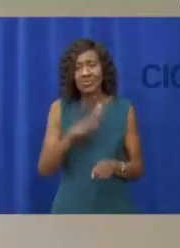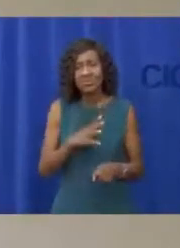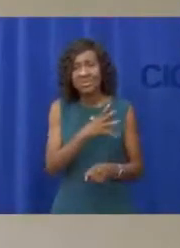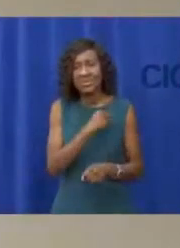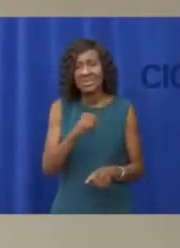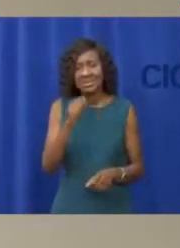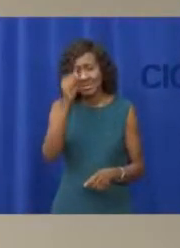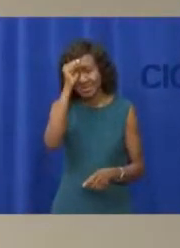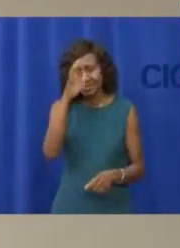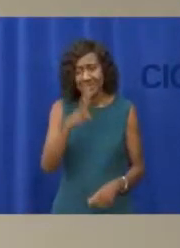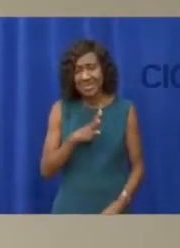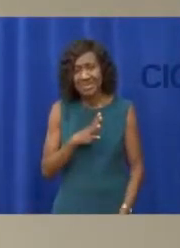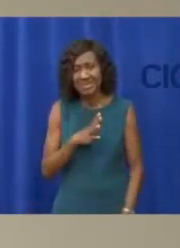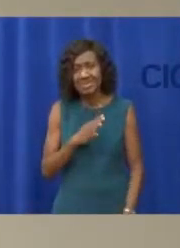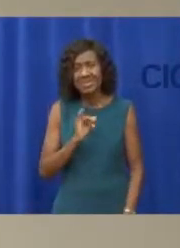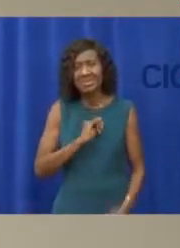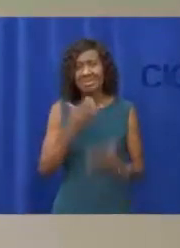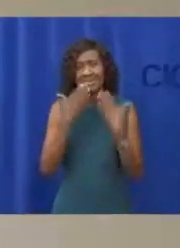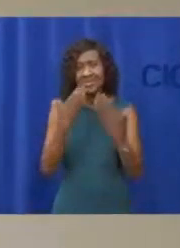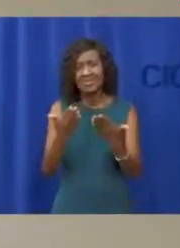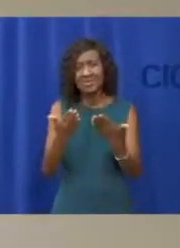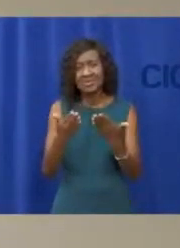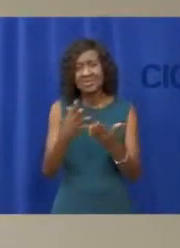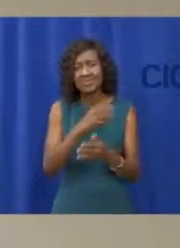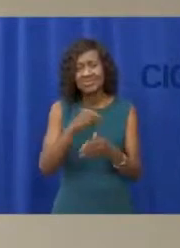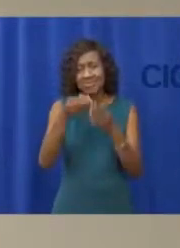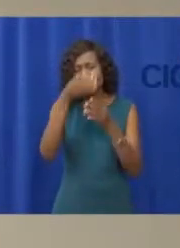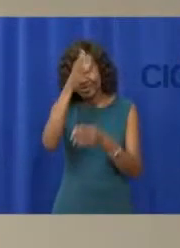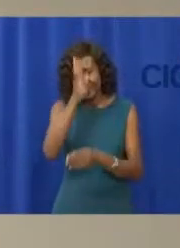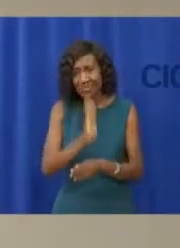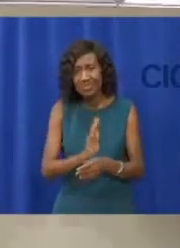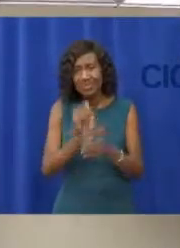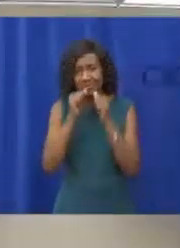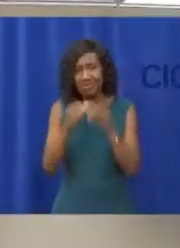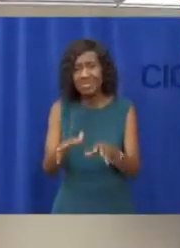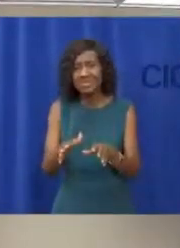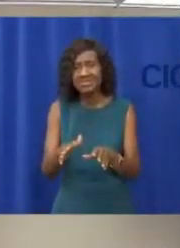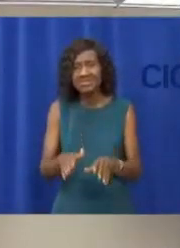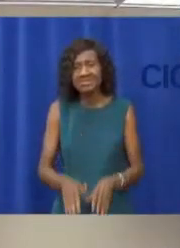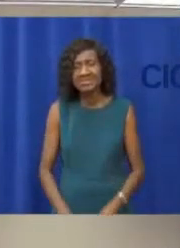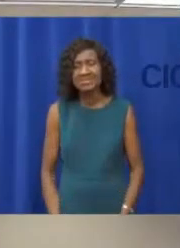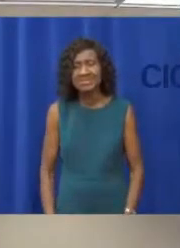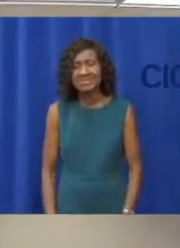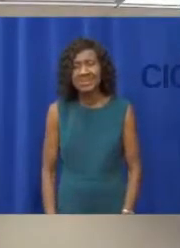gentlemen, I thank you and God bless.